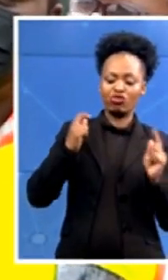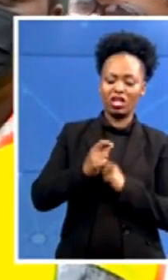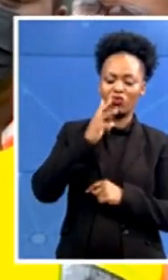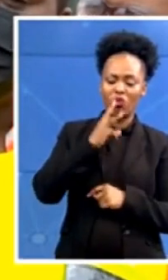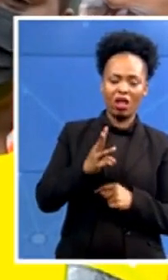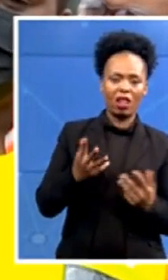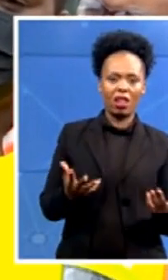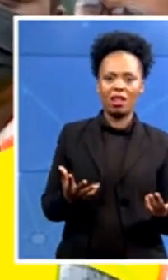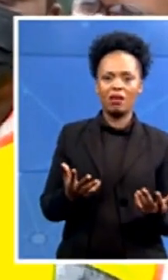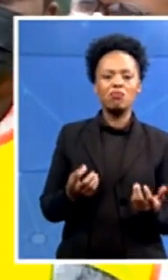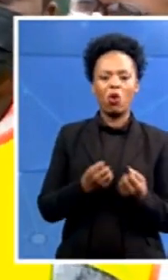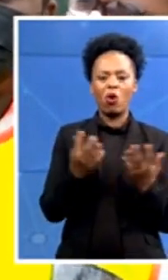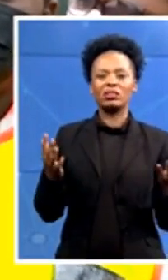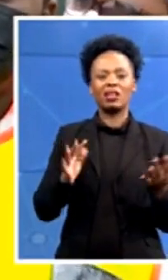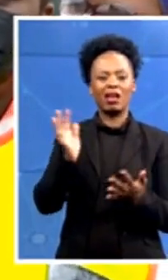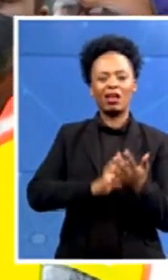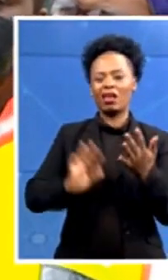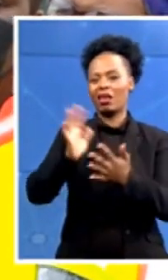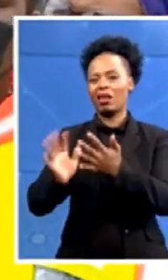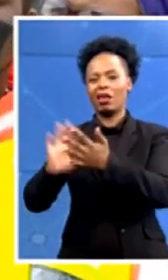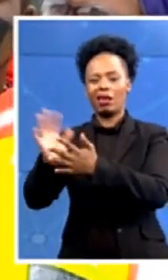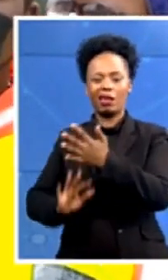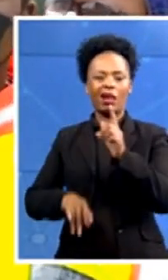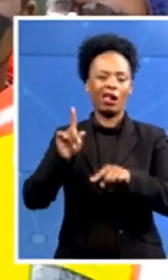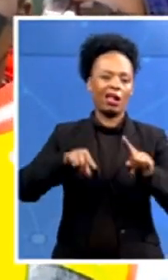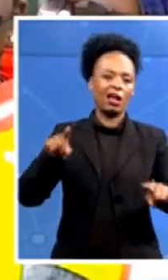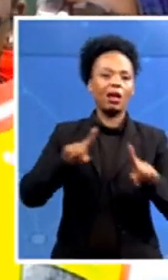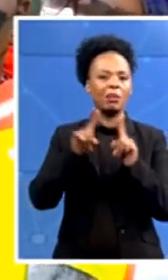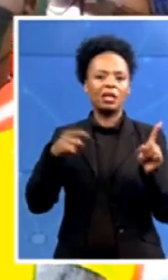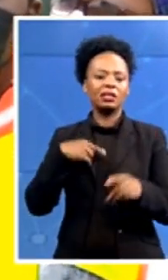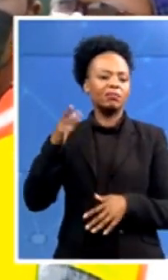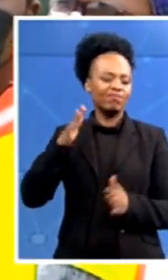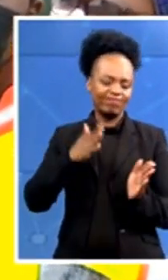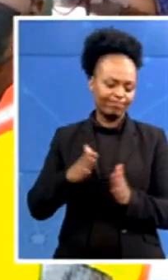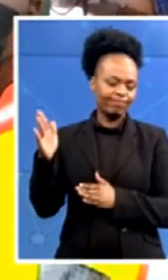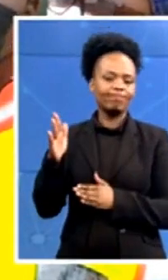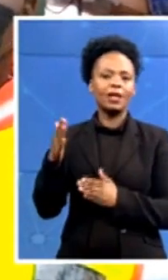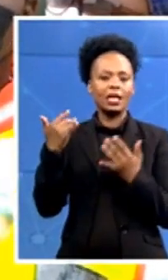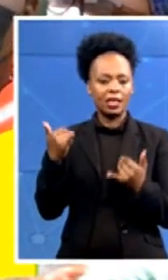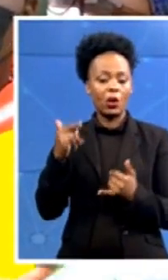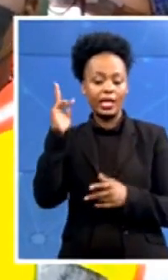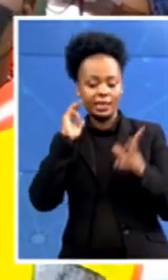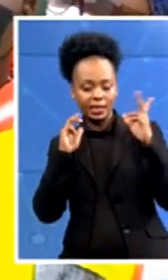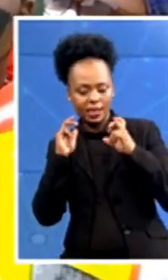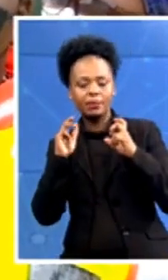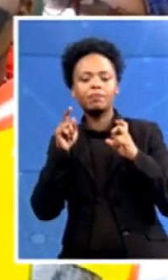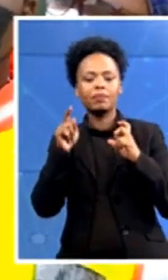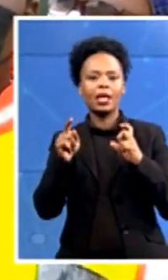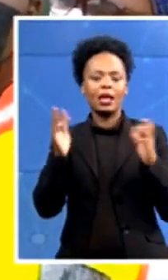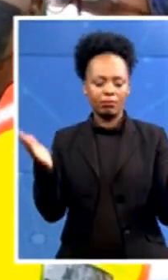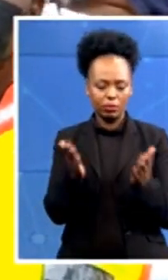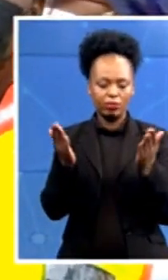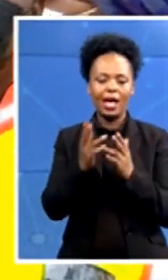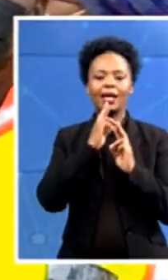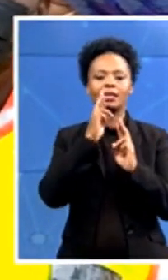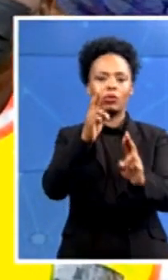to keep on talking, keep on listening, and then responding. So that's why we go where people are. We'll be going to some